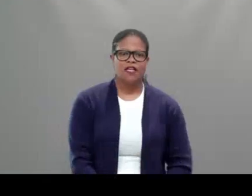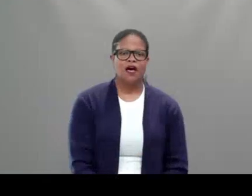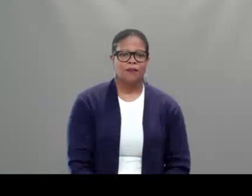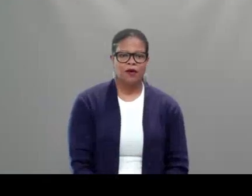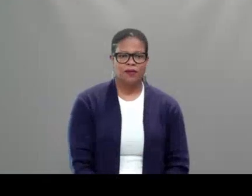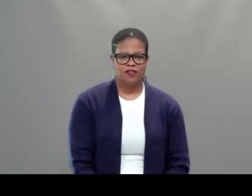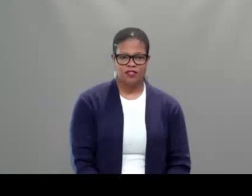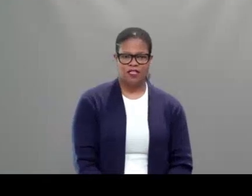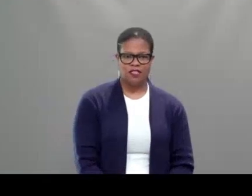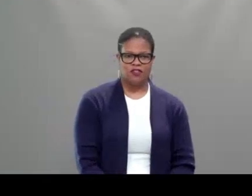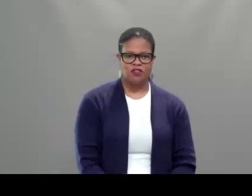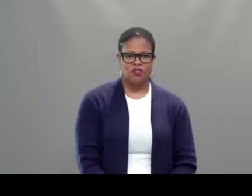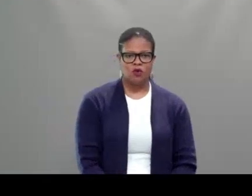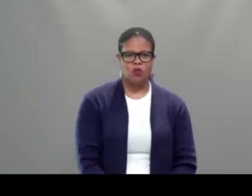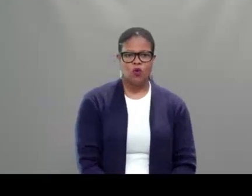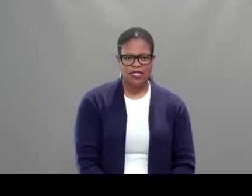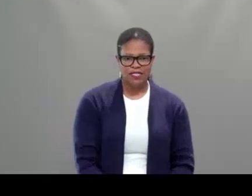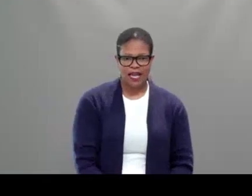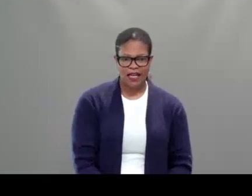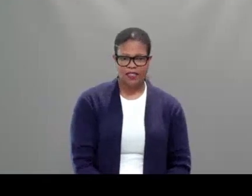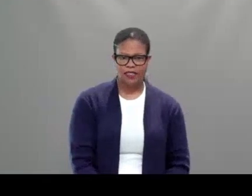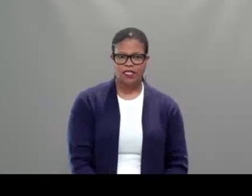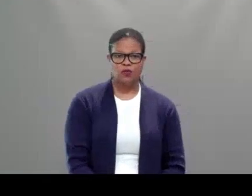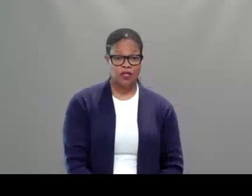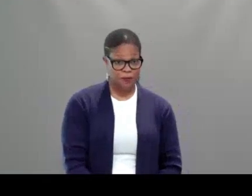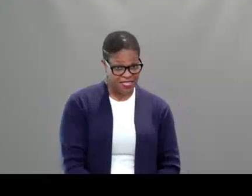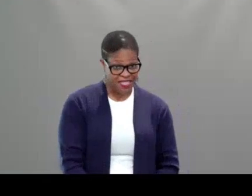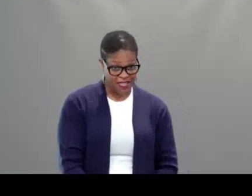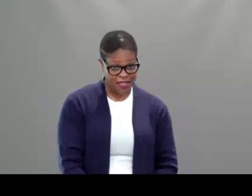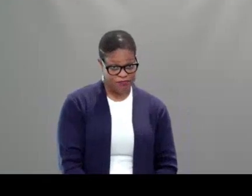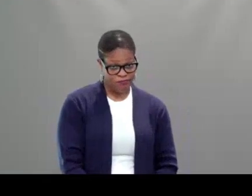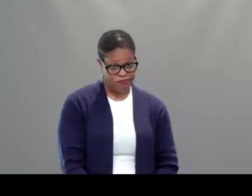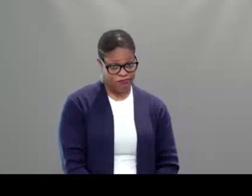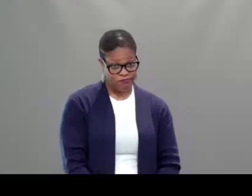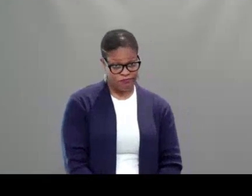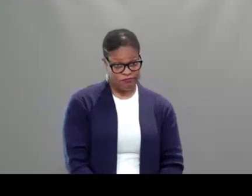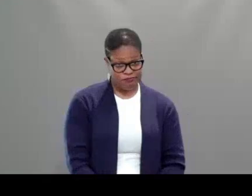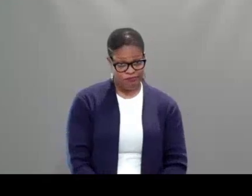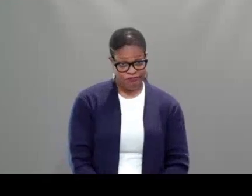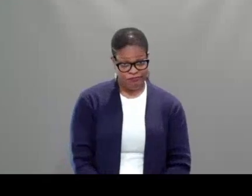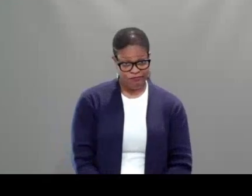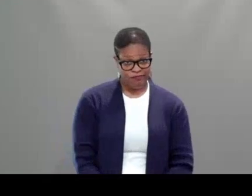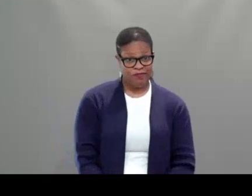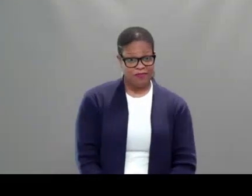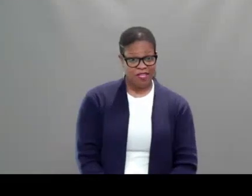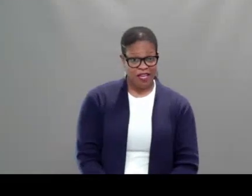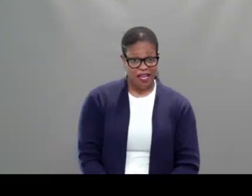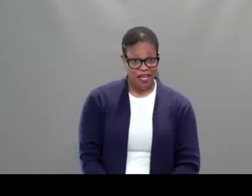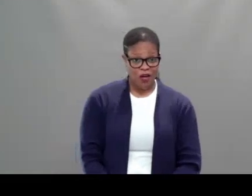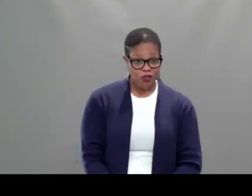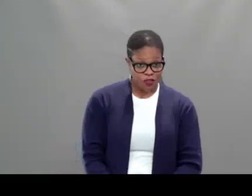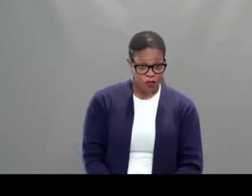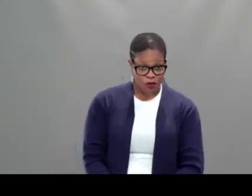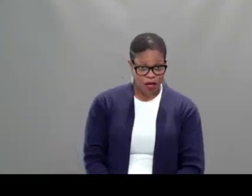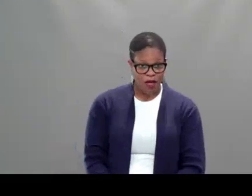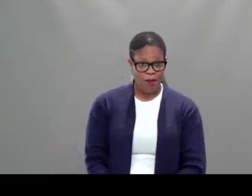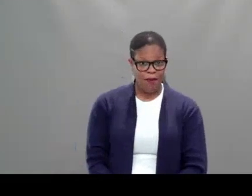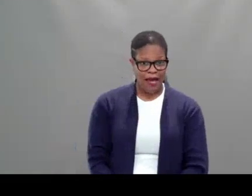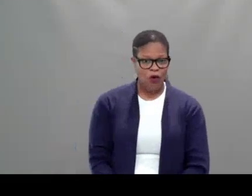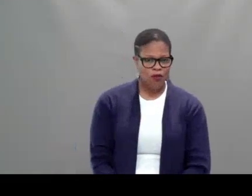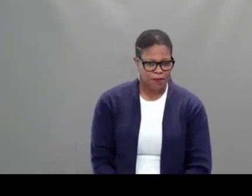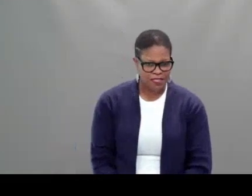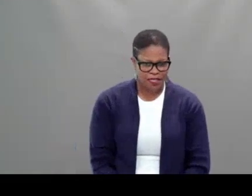This is Kevin. Help me understand this. So what exactly will they be studying? Well, it will depend And on,